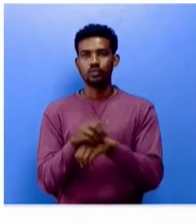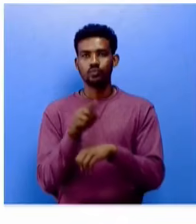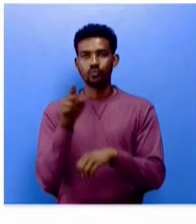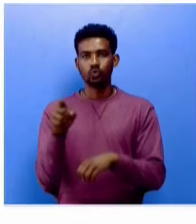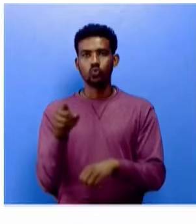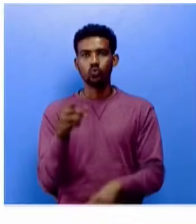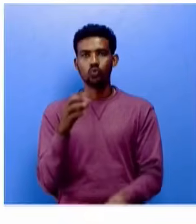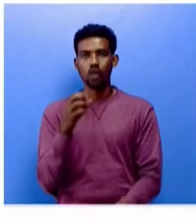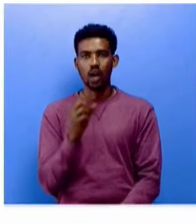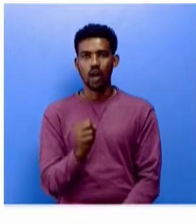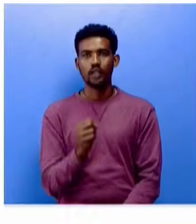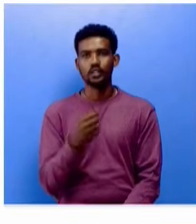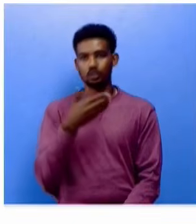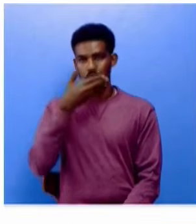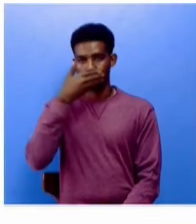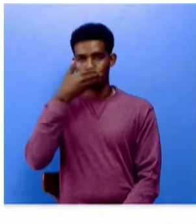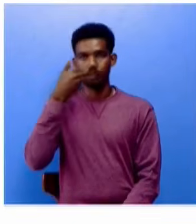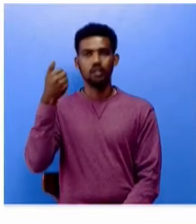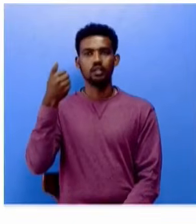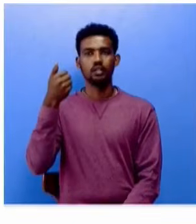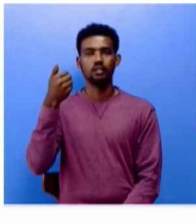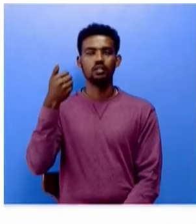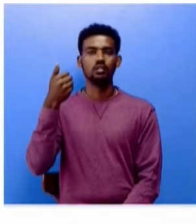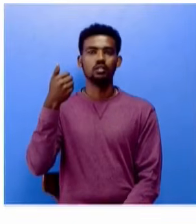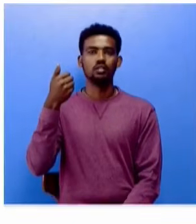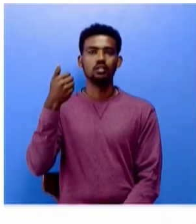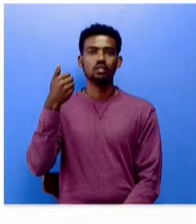had better